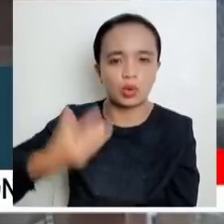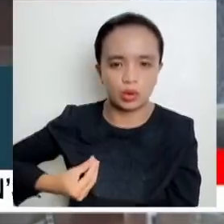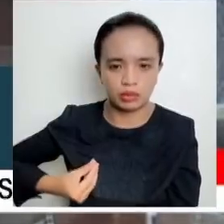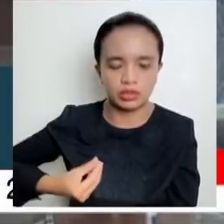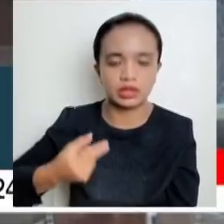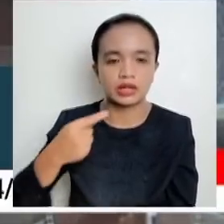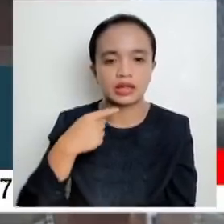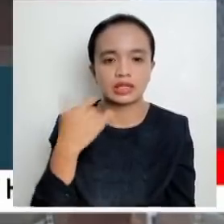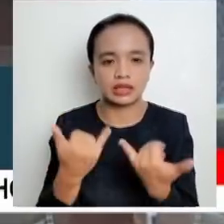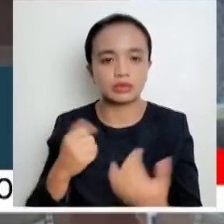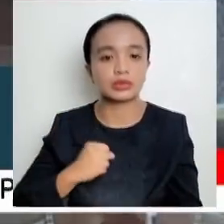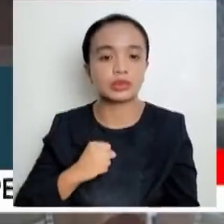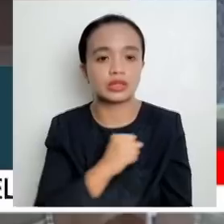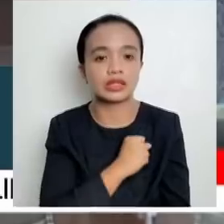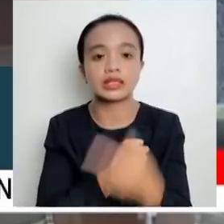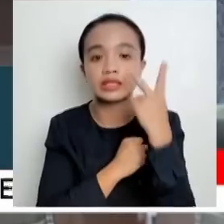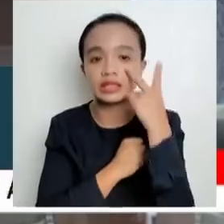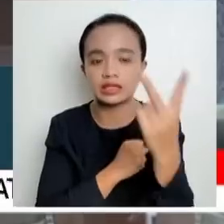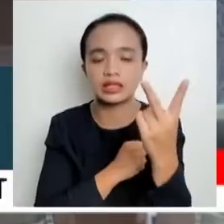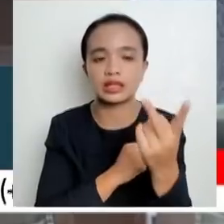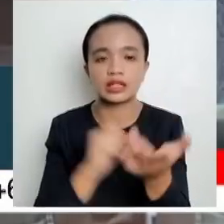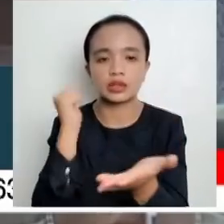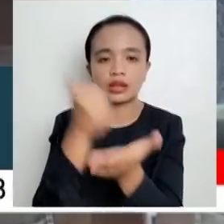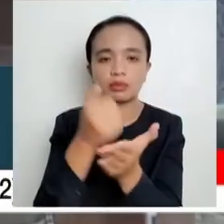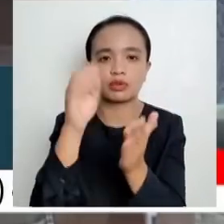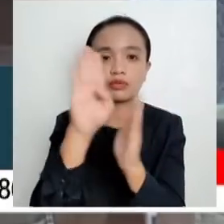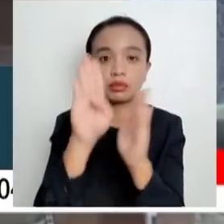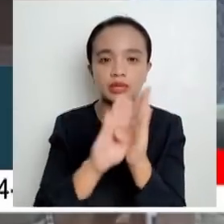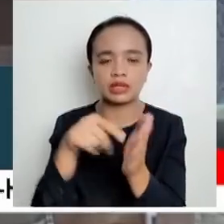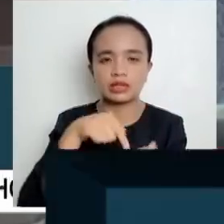is looking to approve the bill this week.